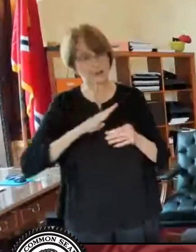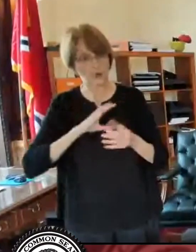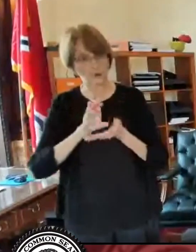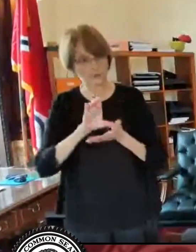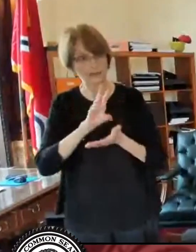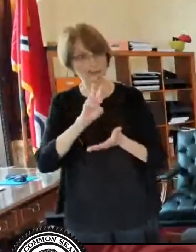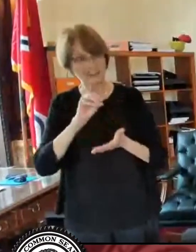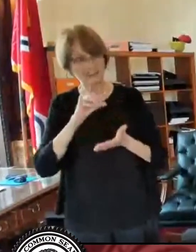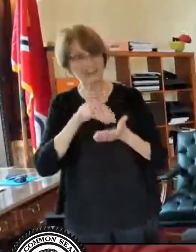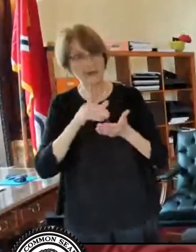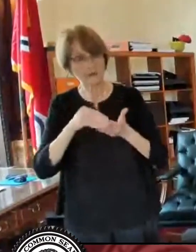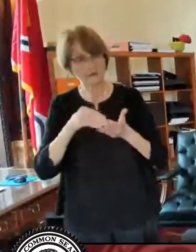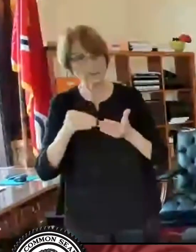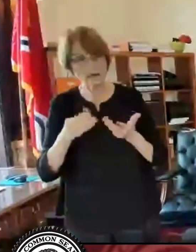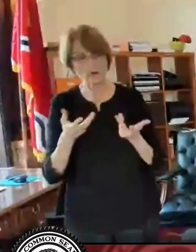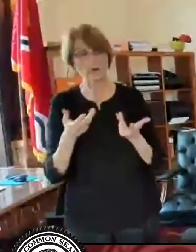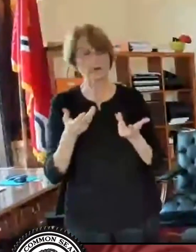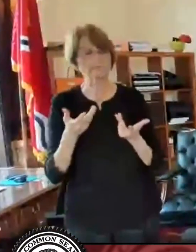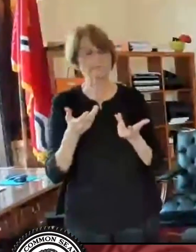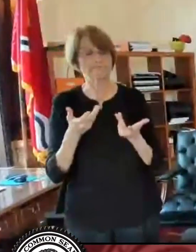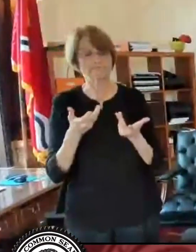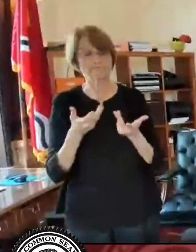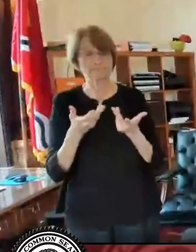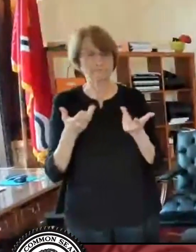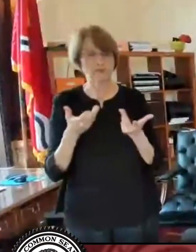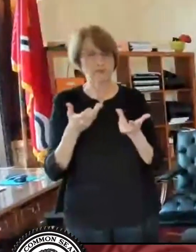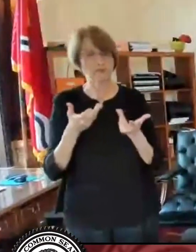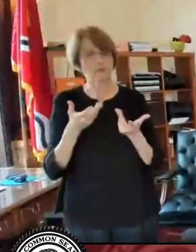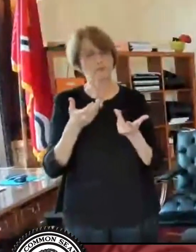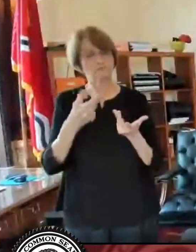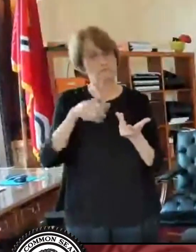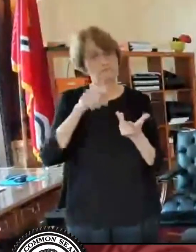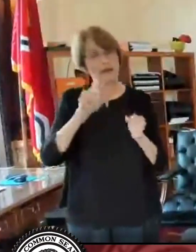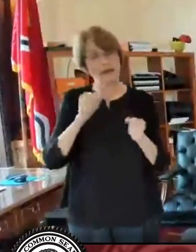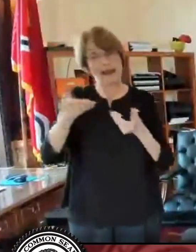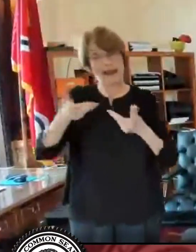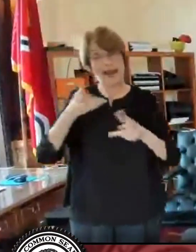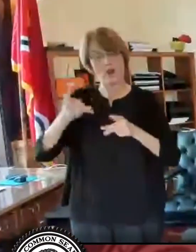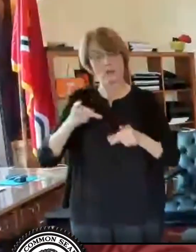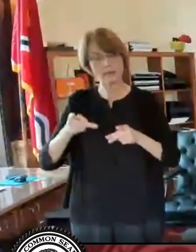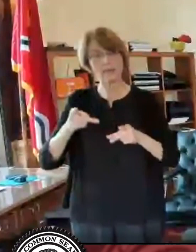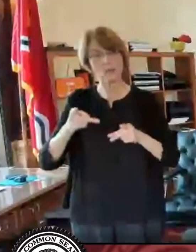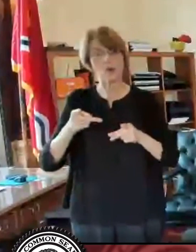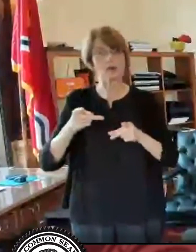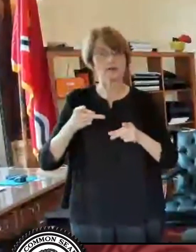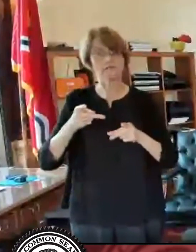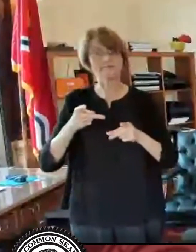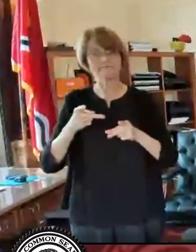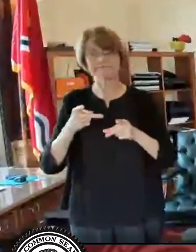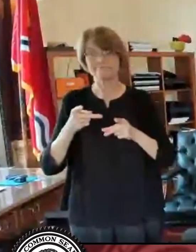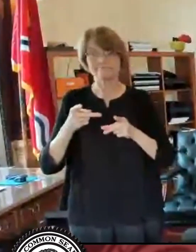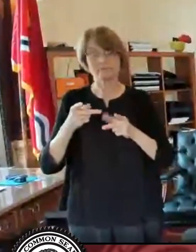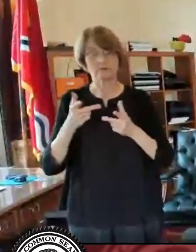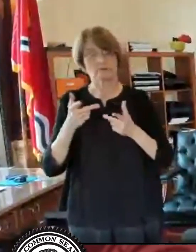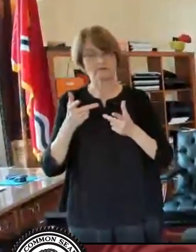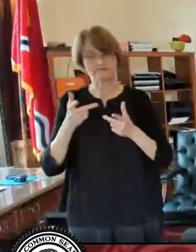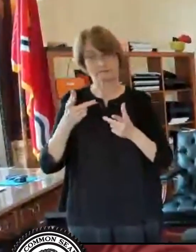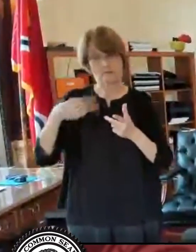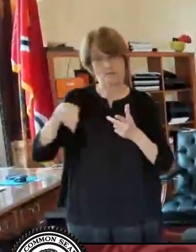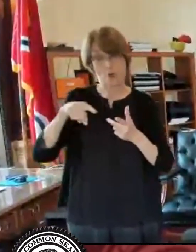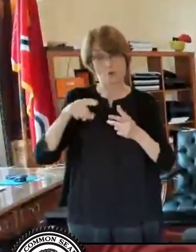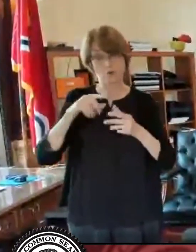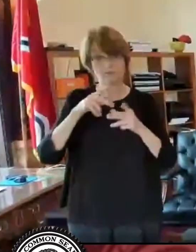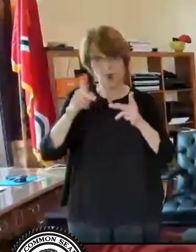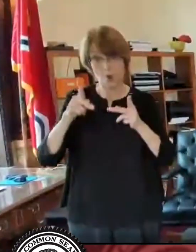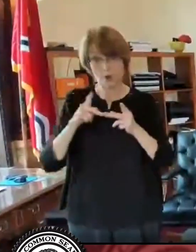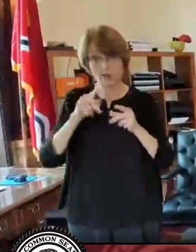to really hire the people to work at those remote voting locations. We expect to have